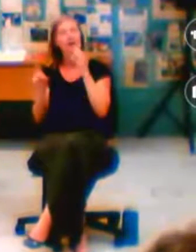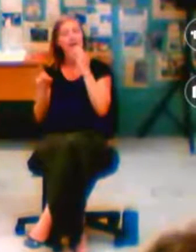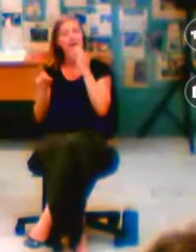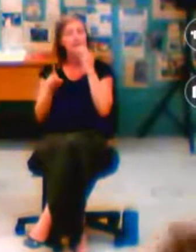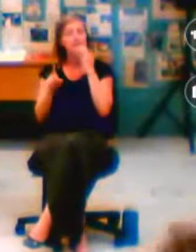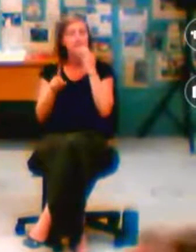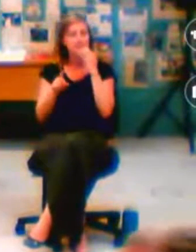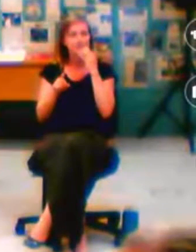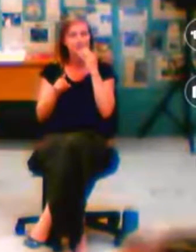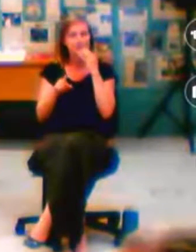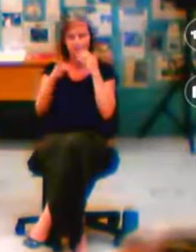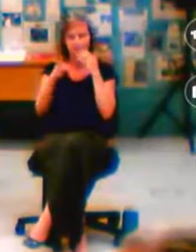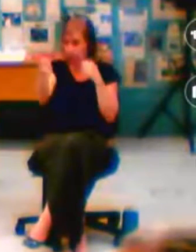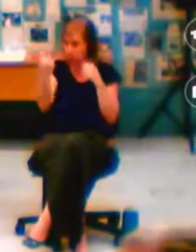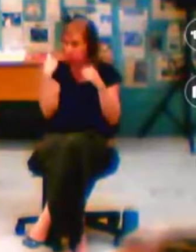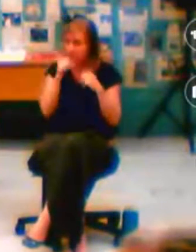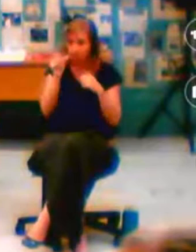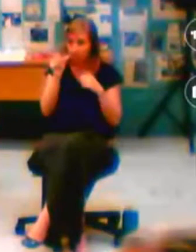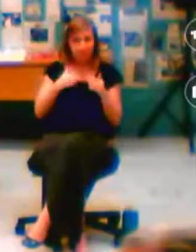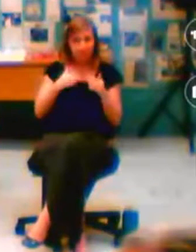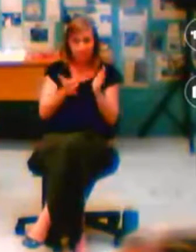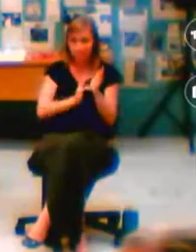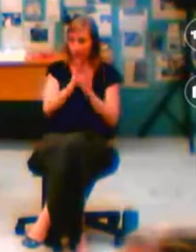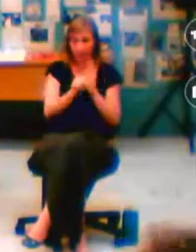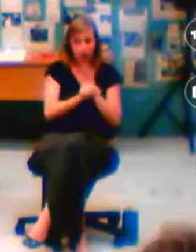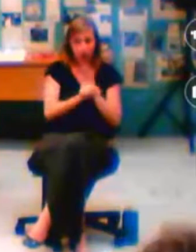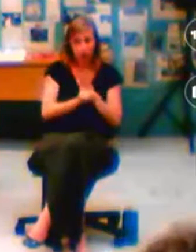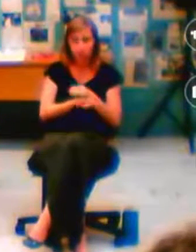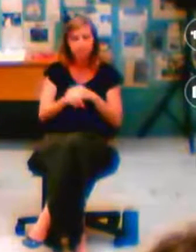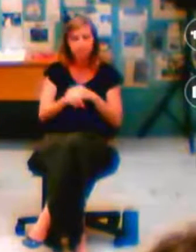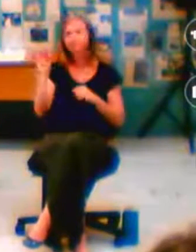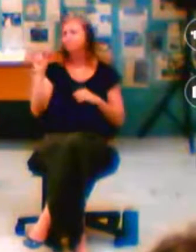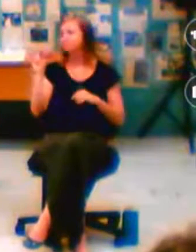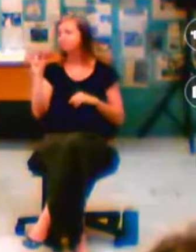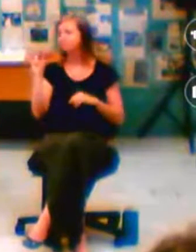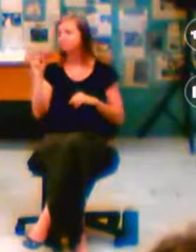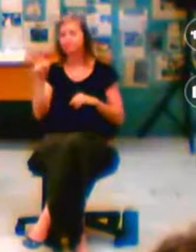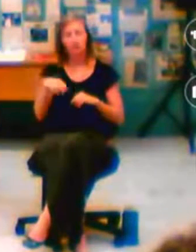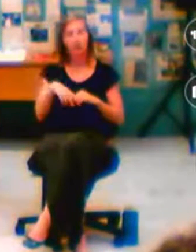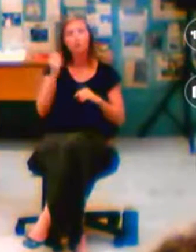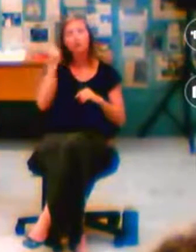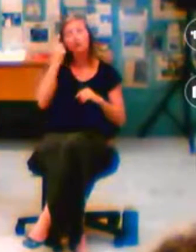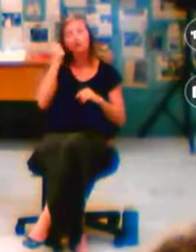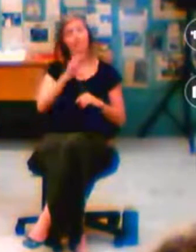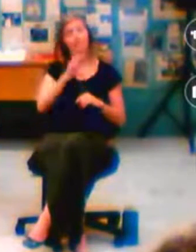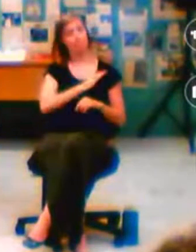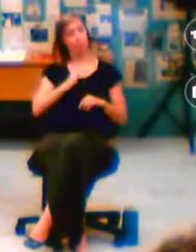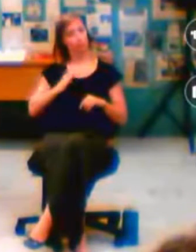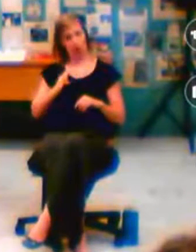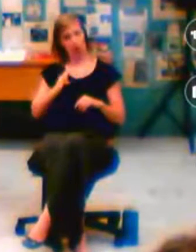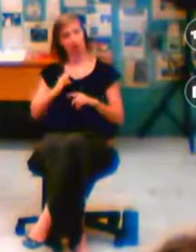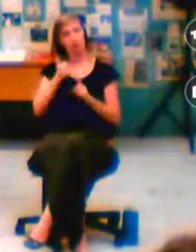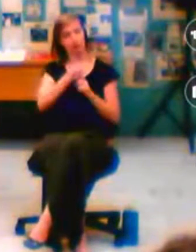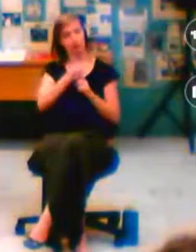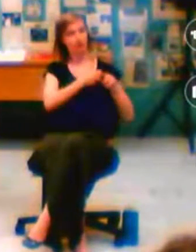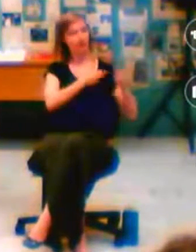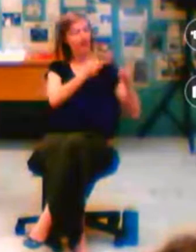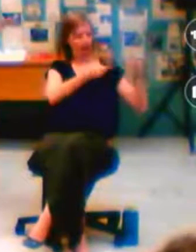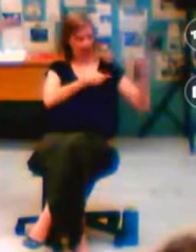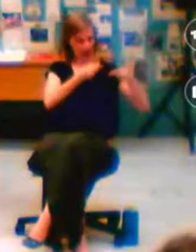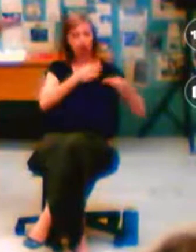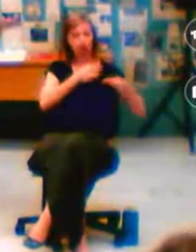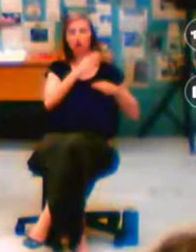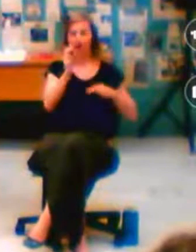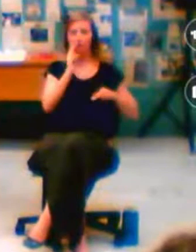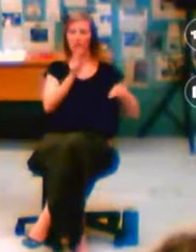So similar to what your state legislators have, which is no specific requirements. It's left to the people. Now, it does... You